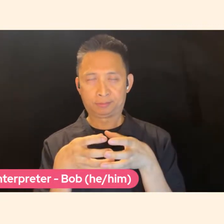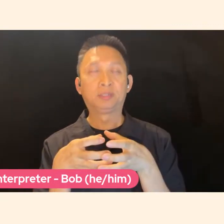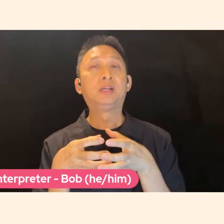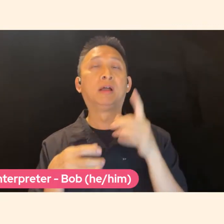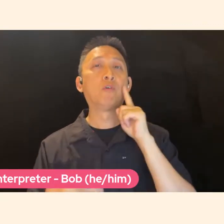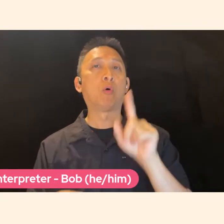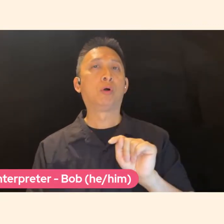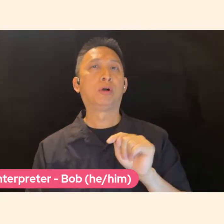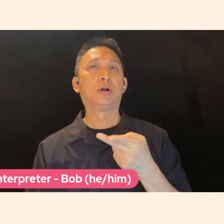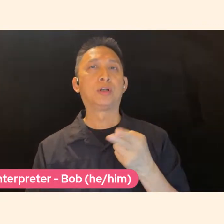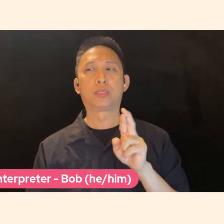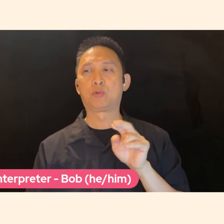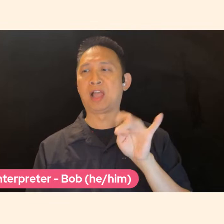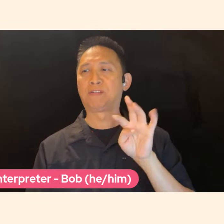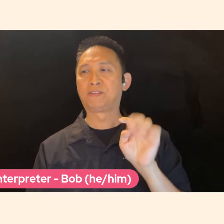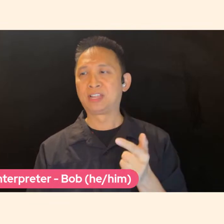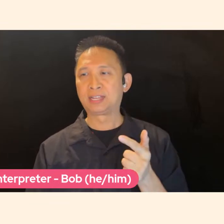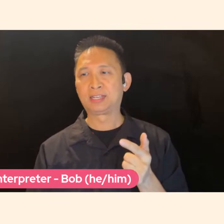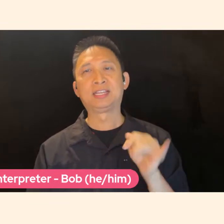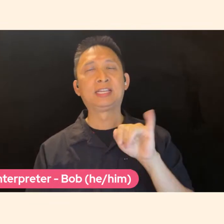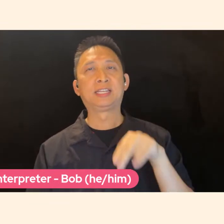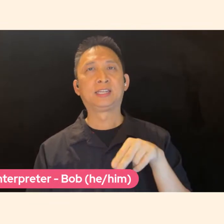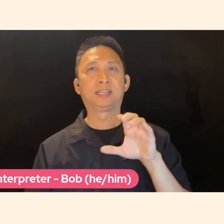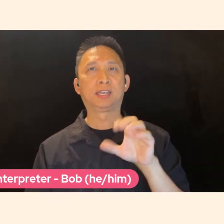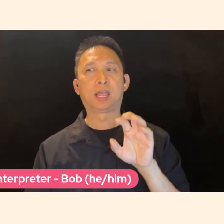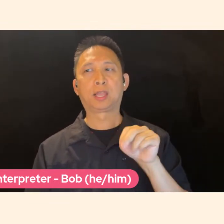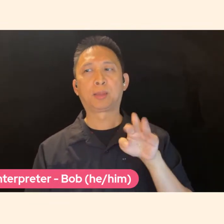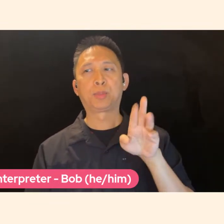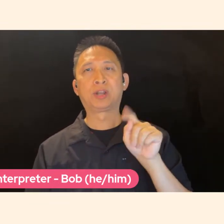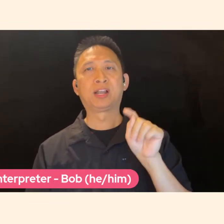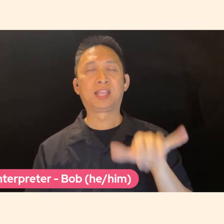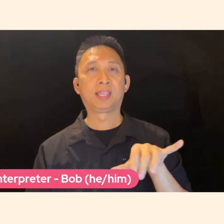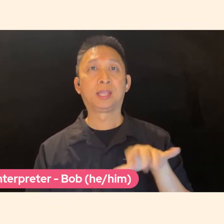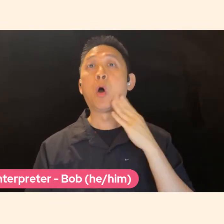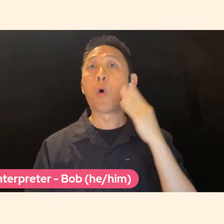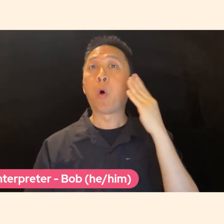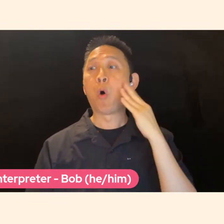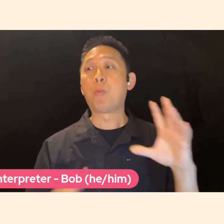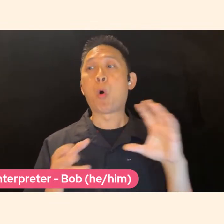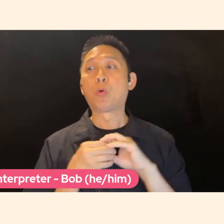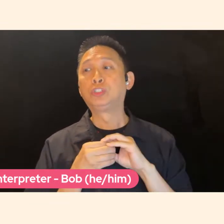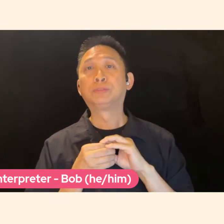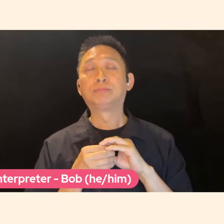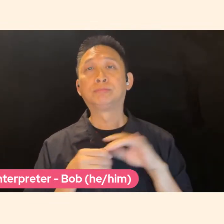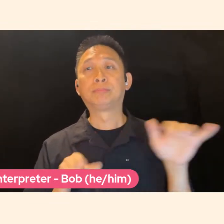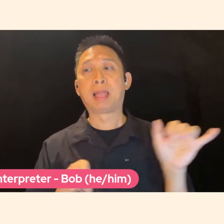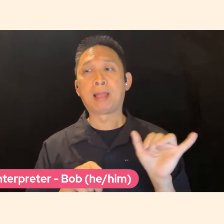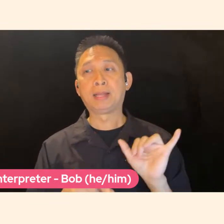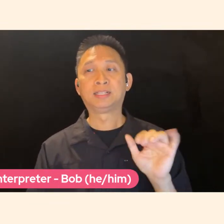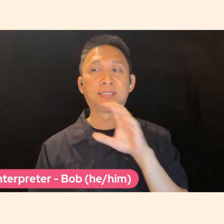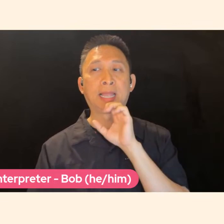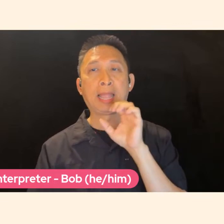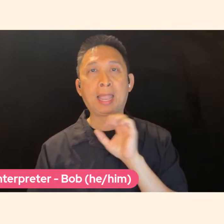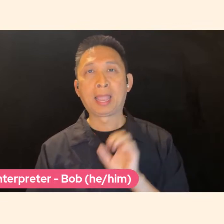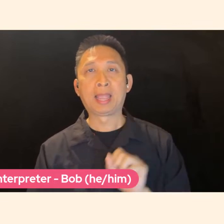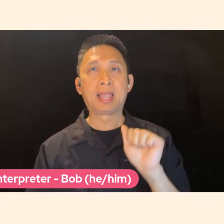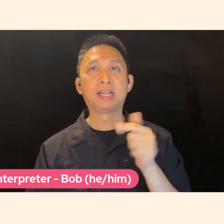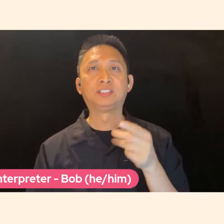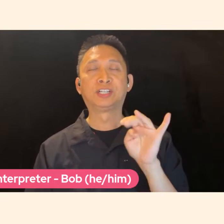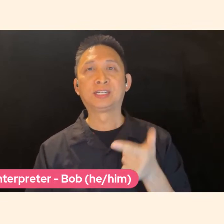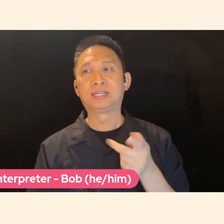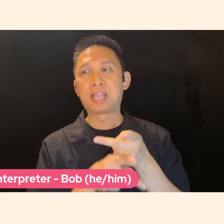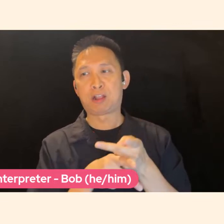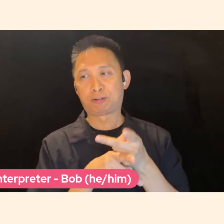as Aging Care. Together, we'll explore the promise, challenges, and opportunities of individual and communal home